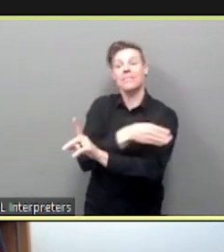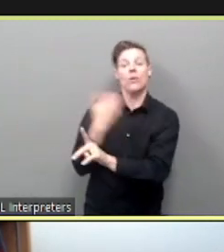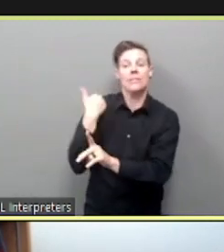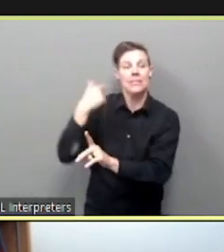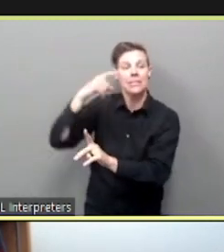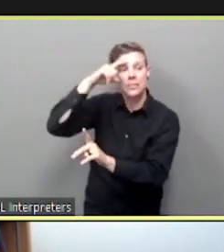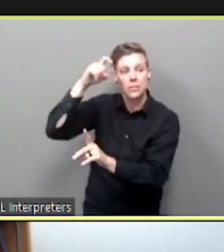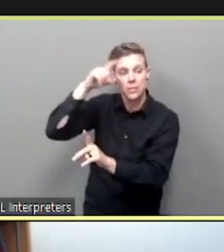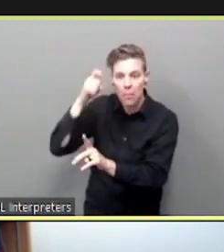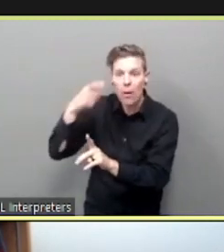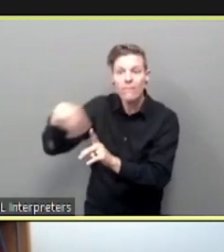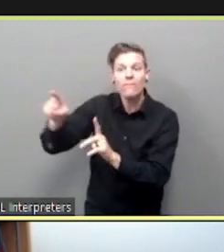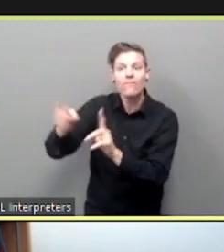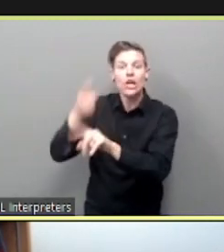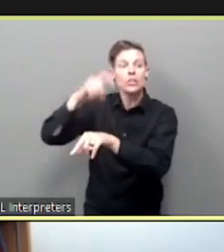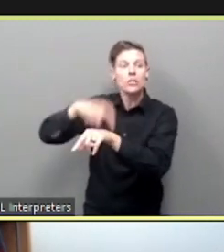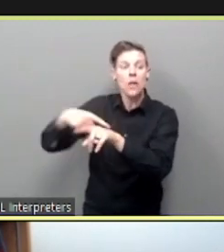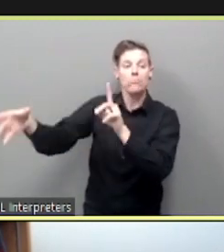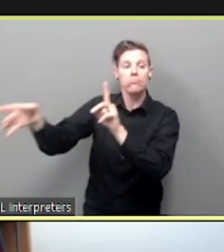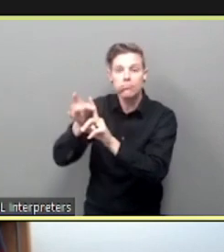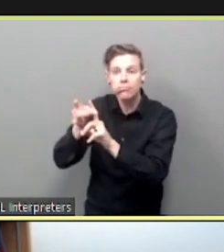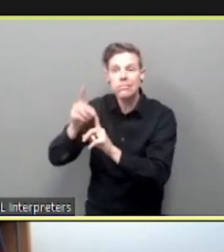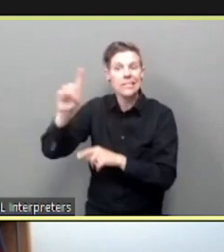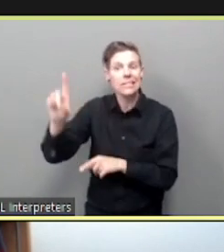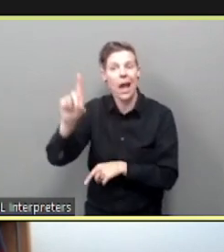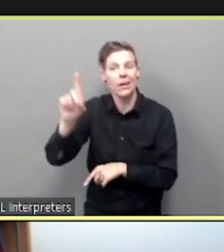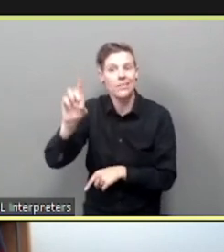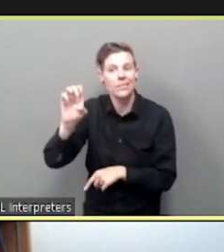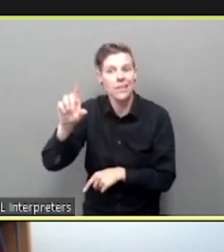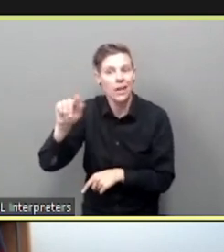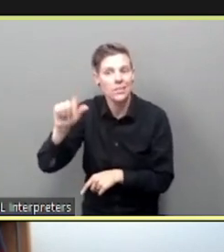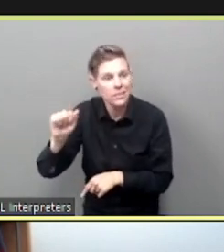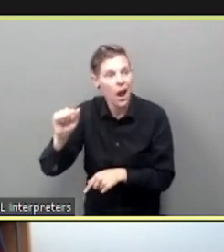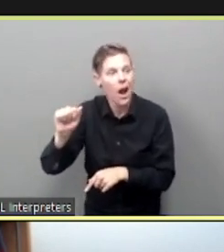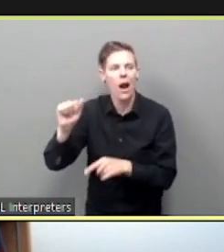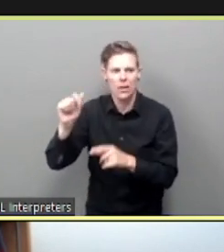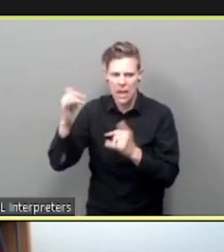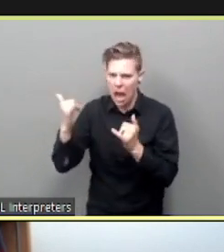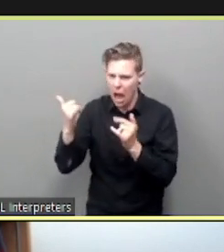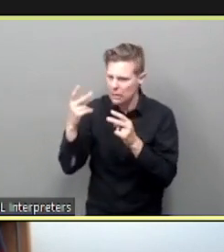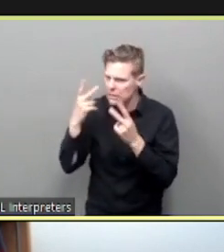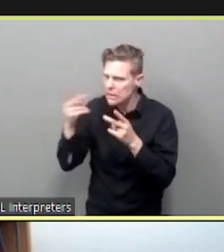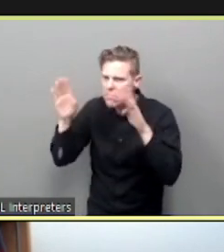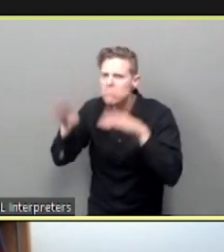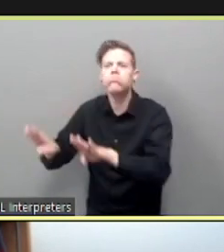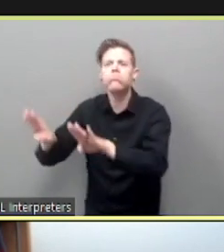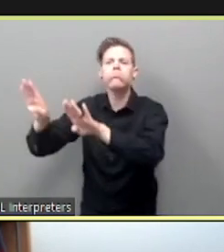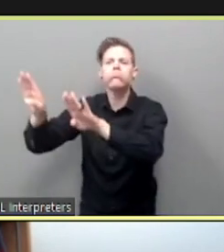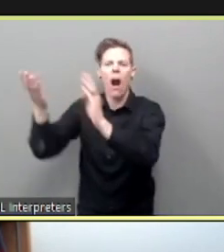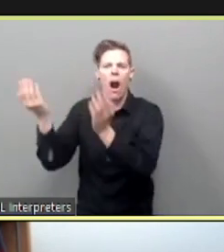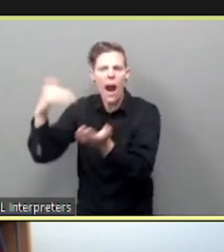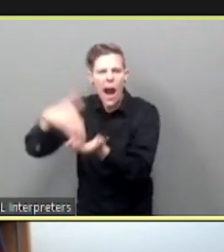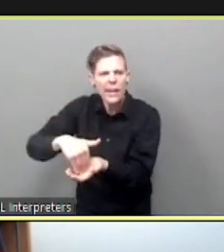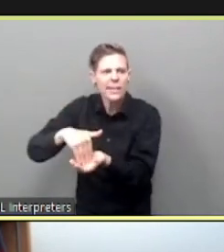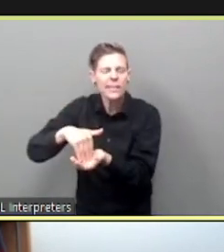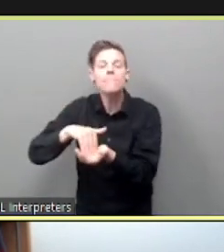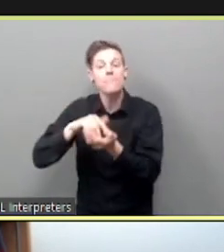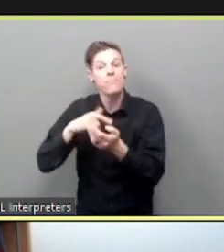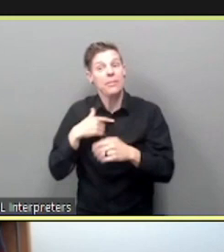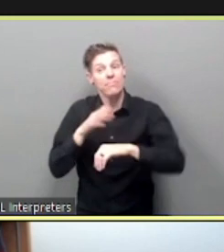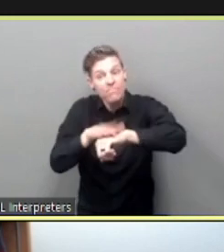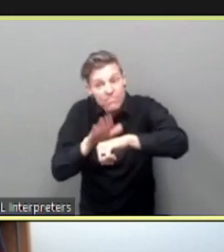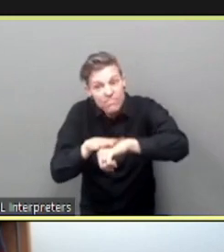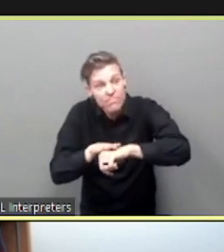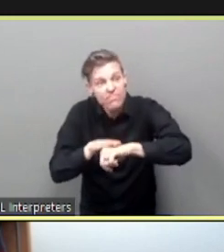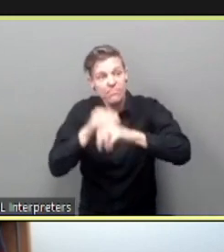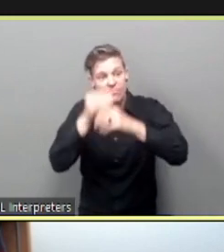with the Delta variant. But the one take-home message, though, I want to share is that when you unpack this a